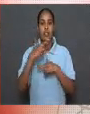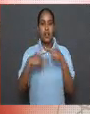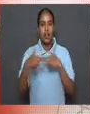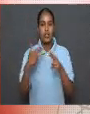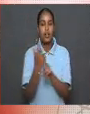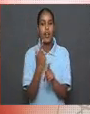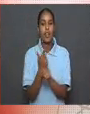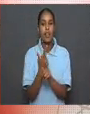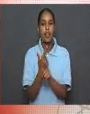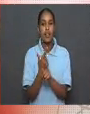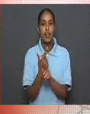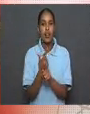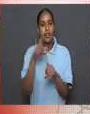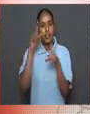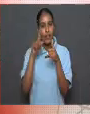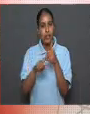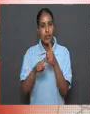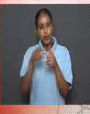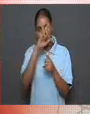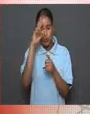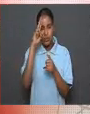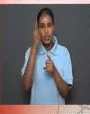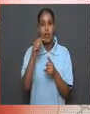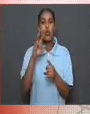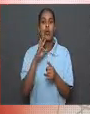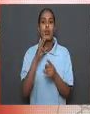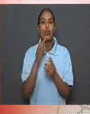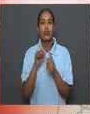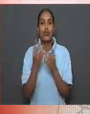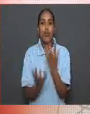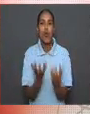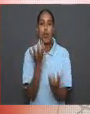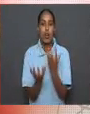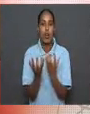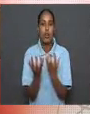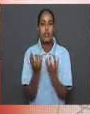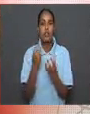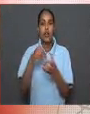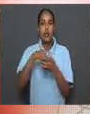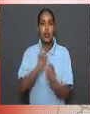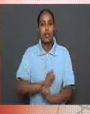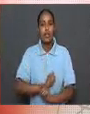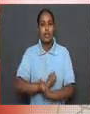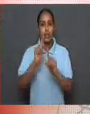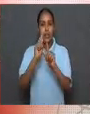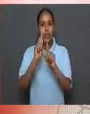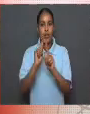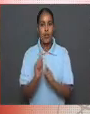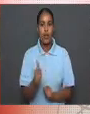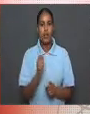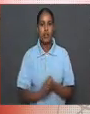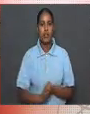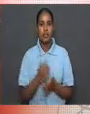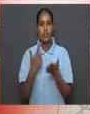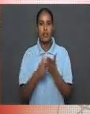reaction creates eventually causes the water to boil. The water will splash violently,